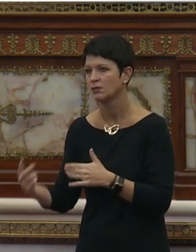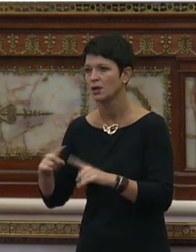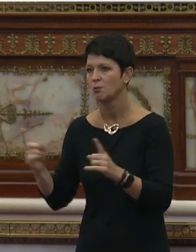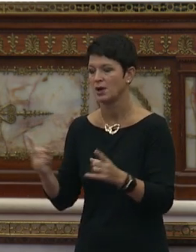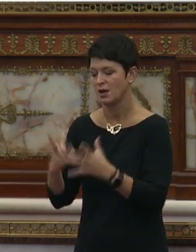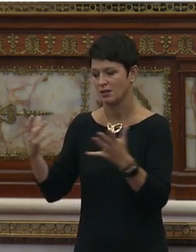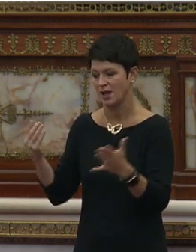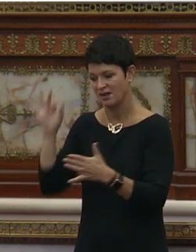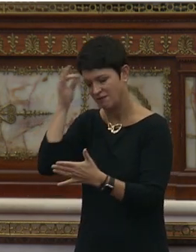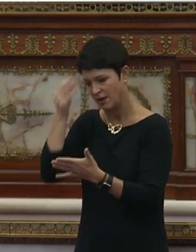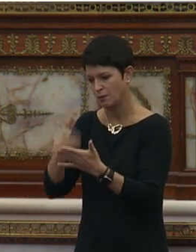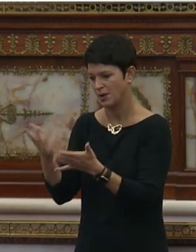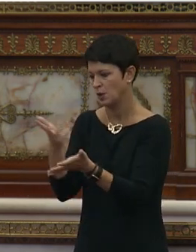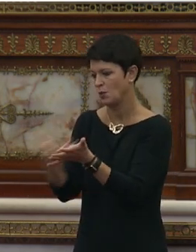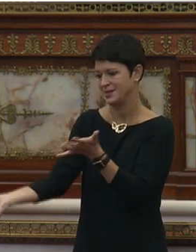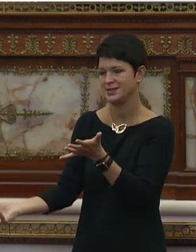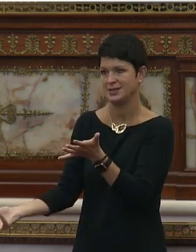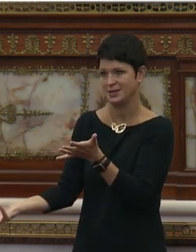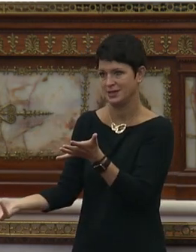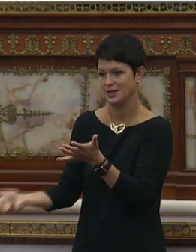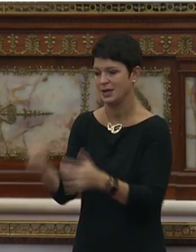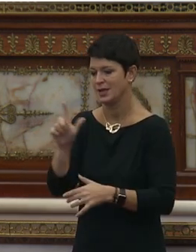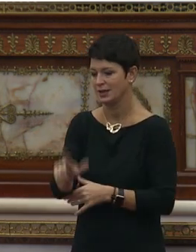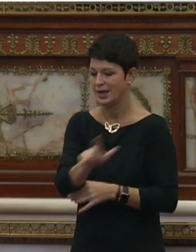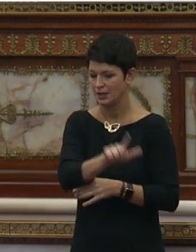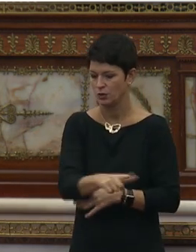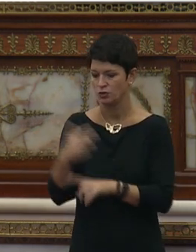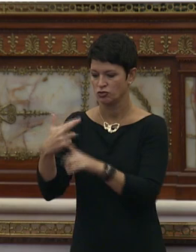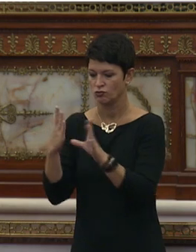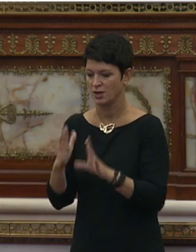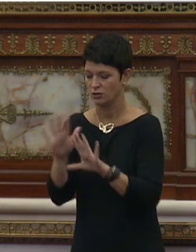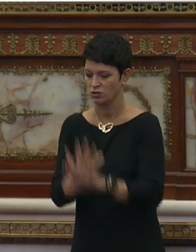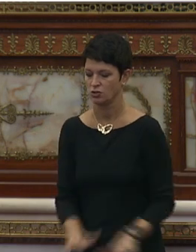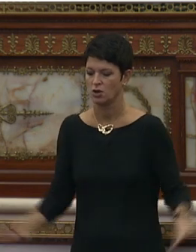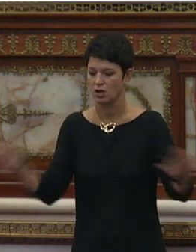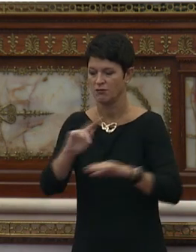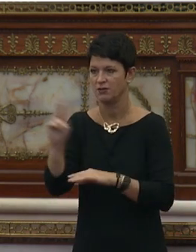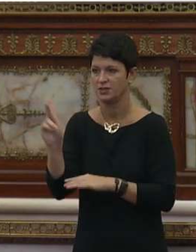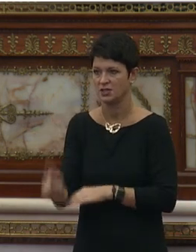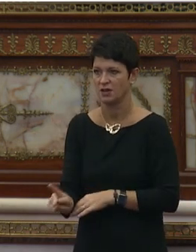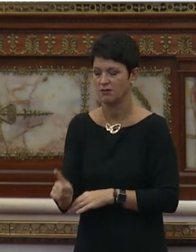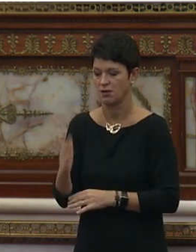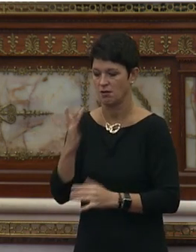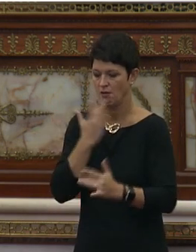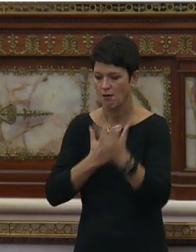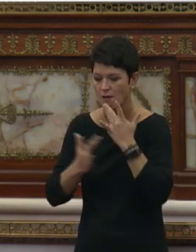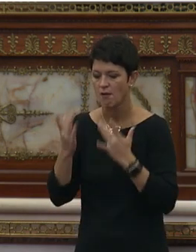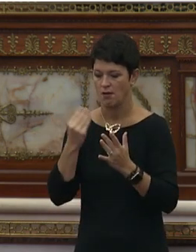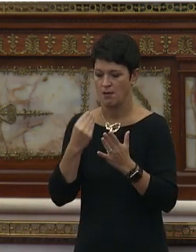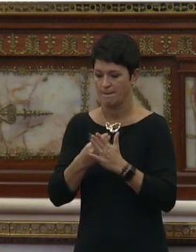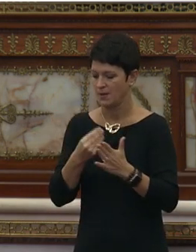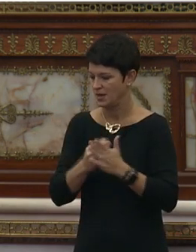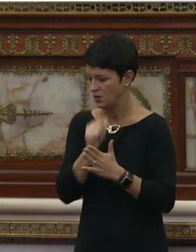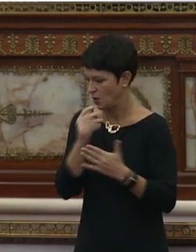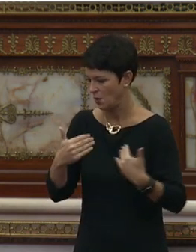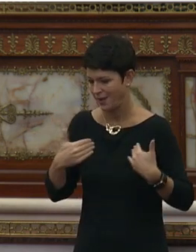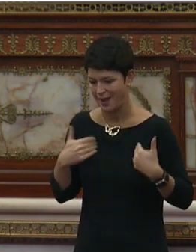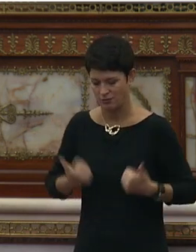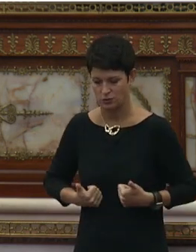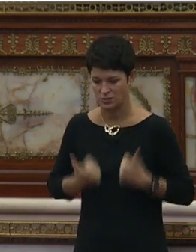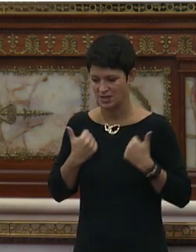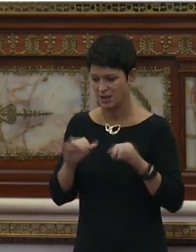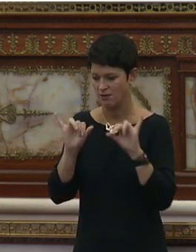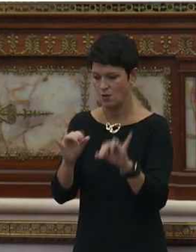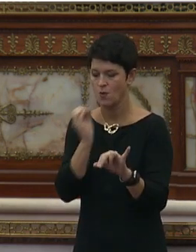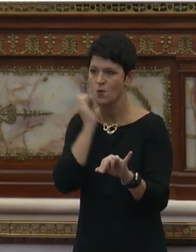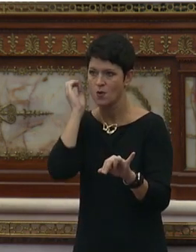federal funds will be wasted, and landlords and renters across Philadelphia will go months without life-saving aid.